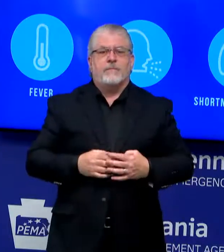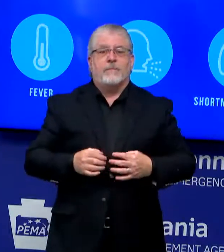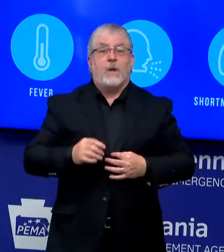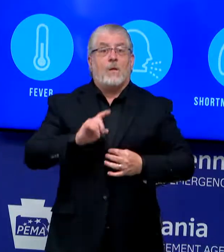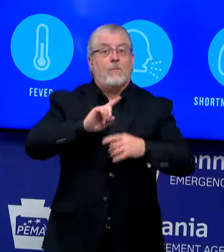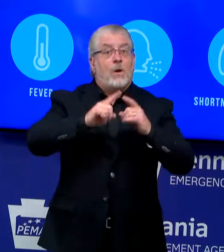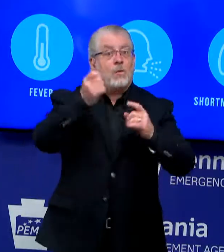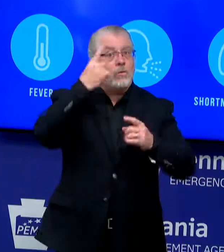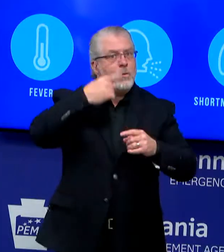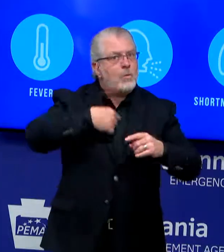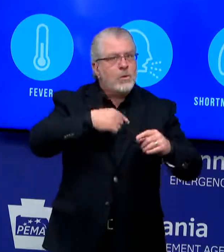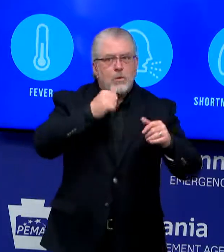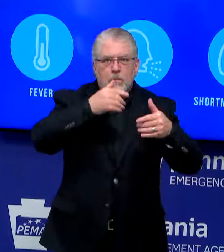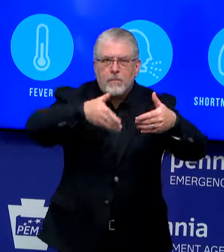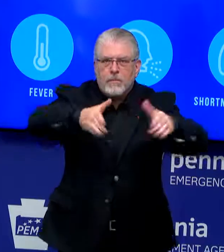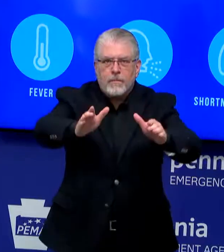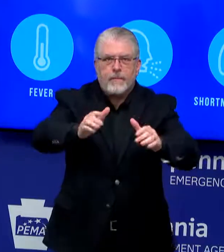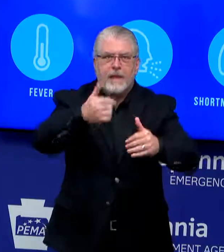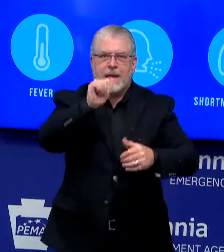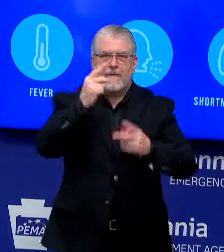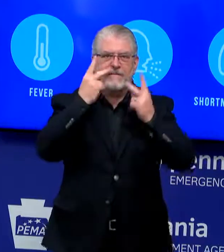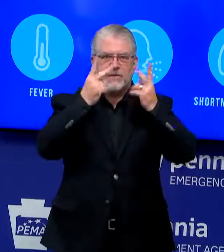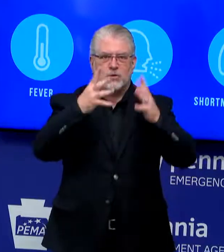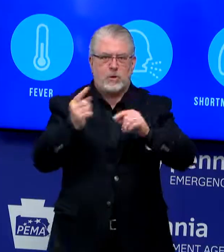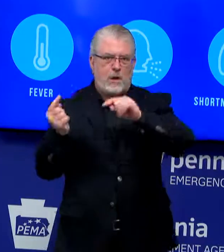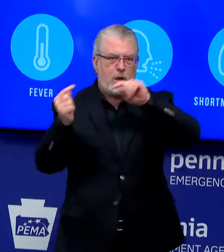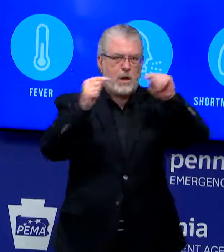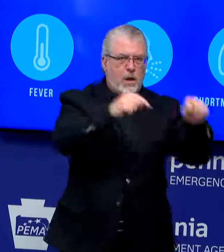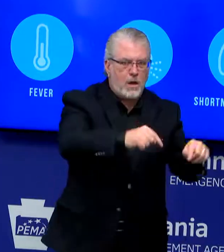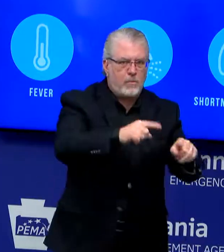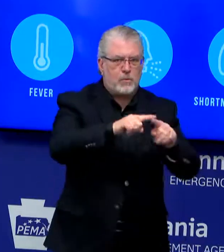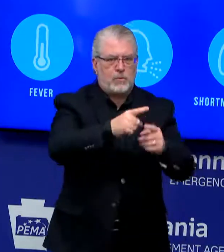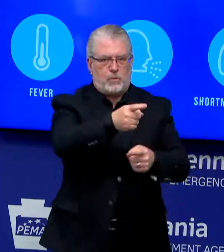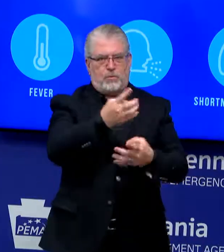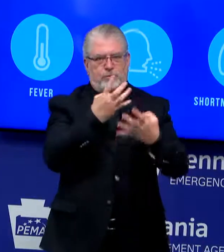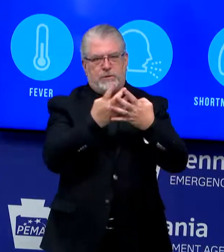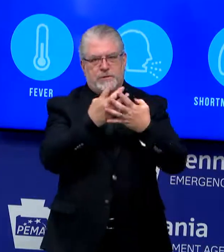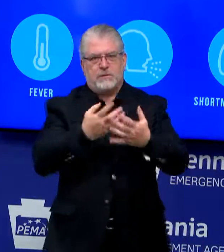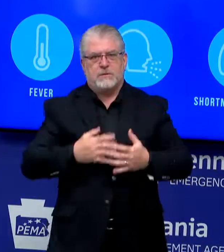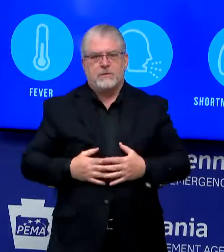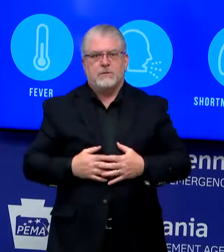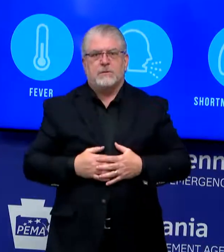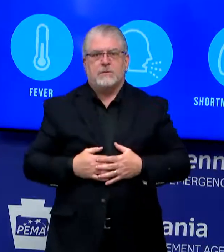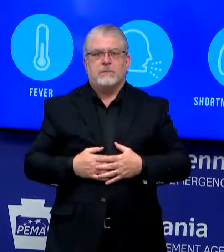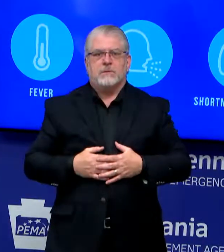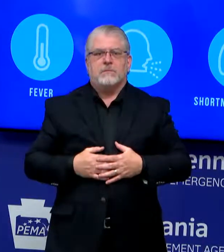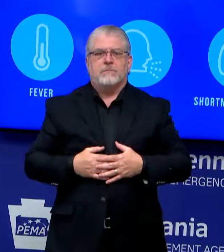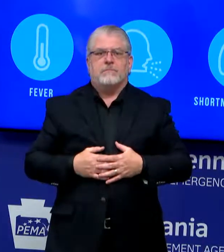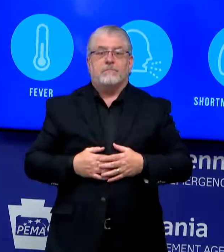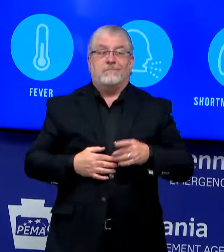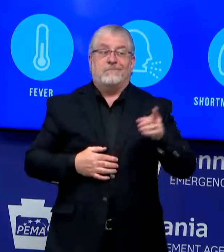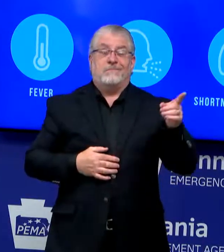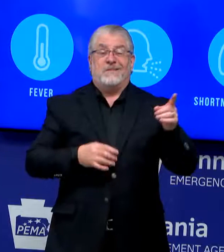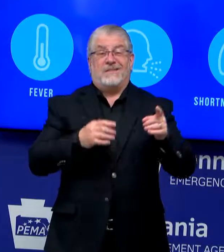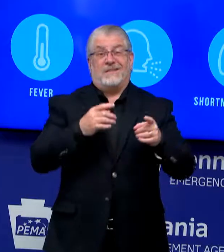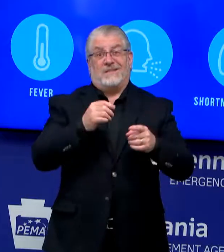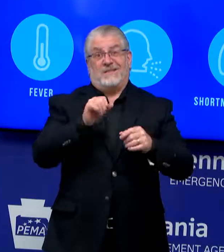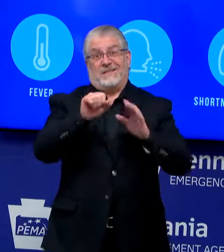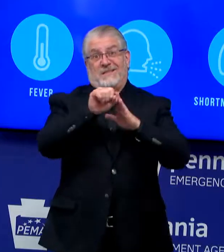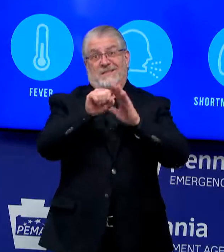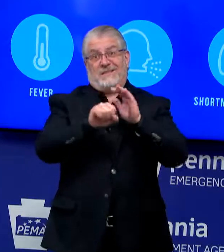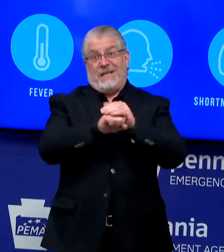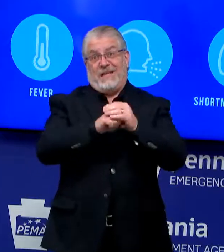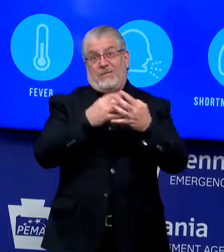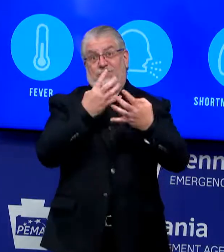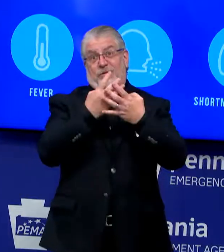to a lockdown in all state prisons so that prisoners are isolated, and when they have to get